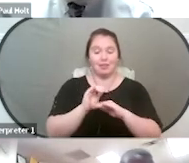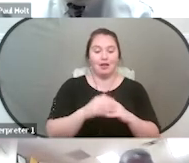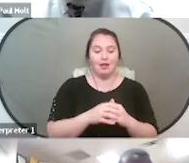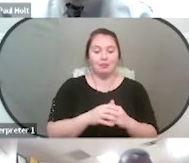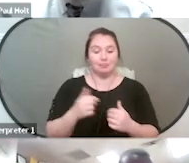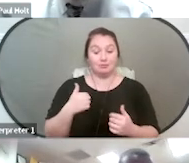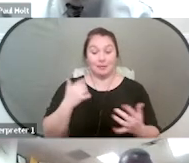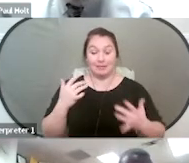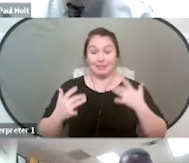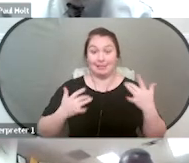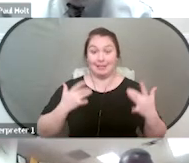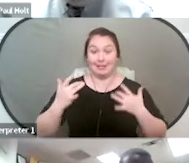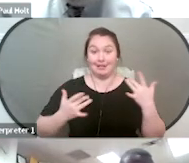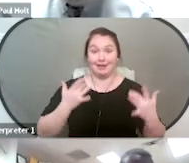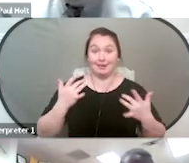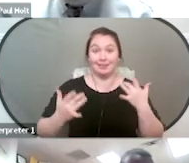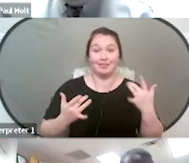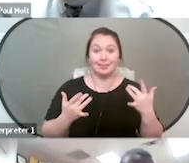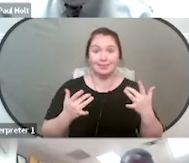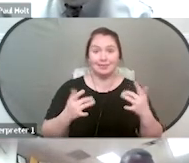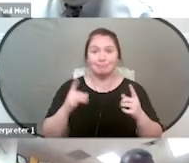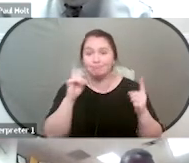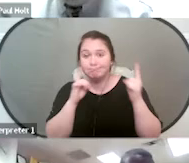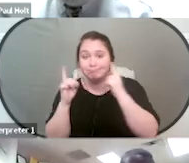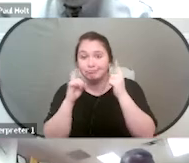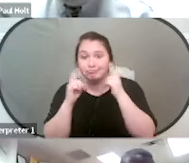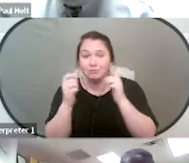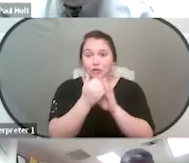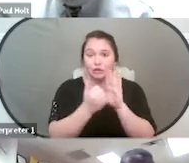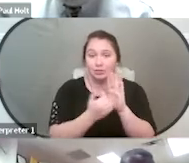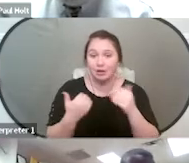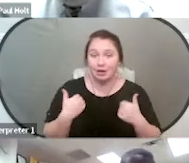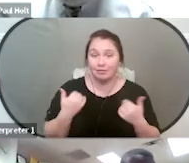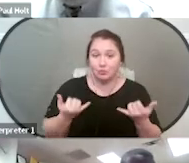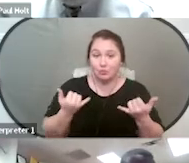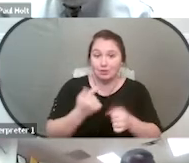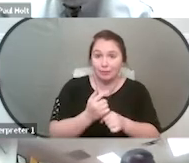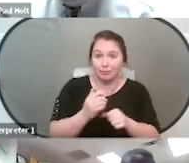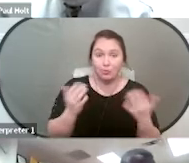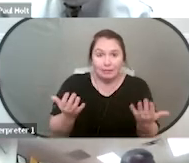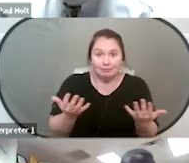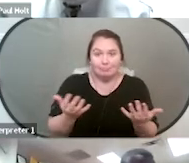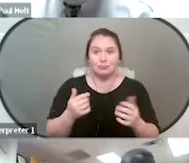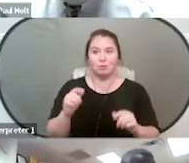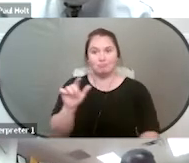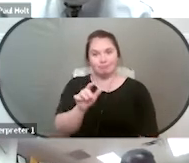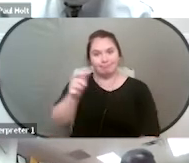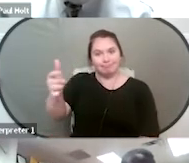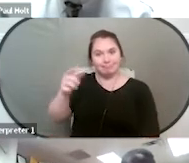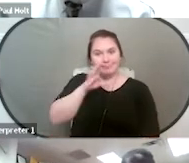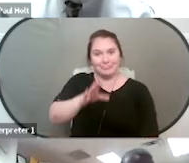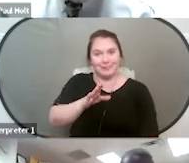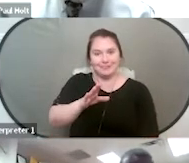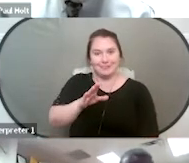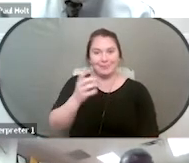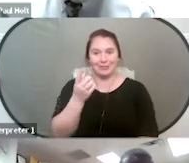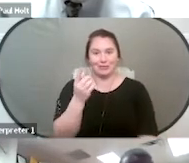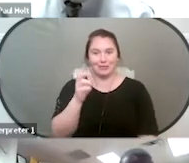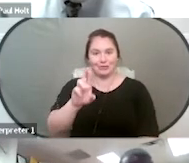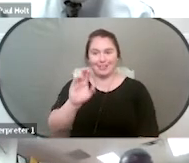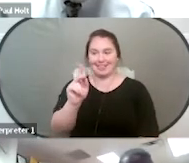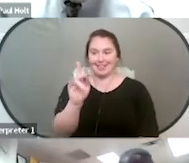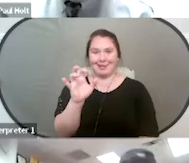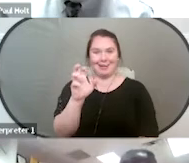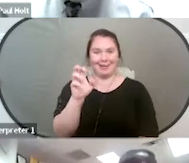excited to hear what we have on the agenda. So I'll turn it over to you, Dr. Kincannon.